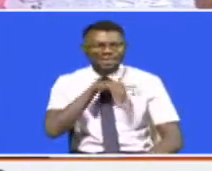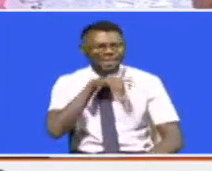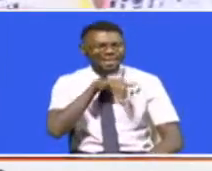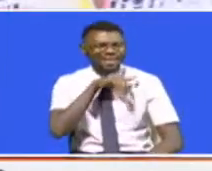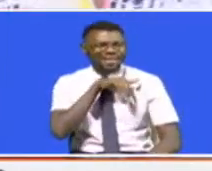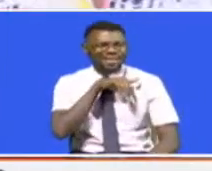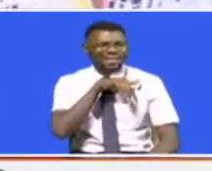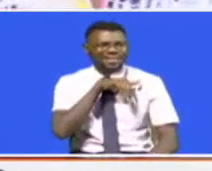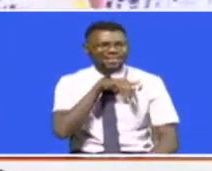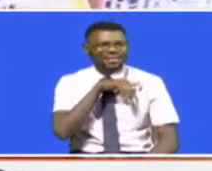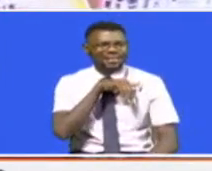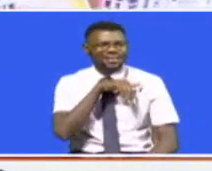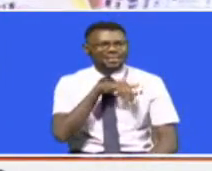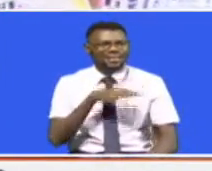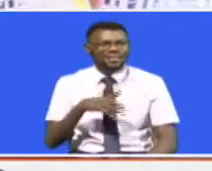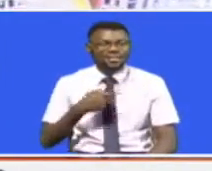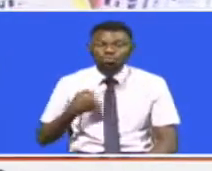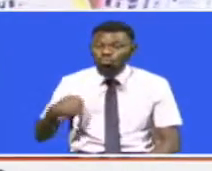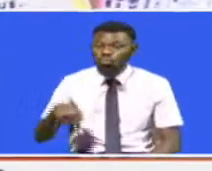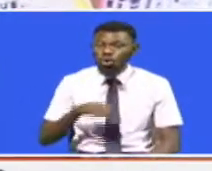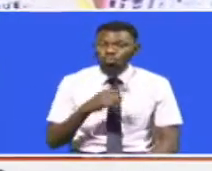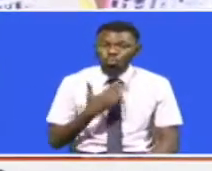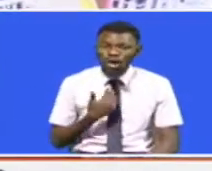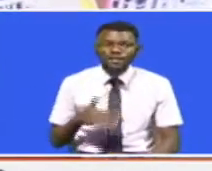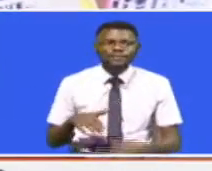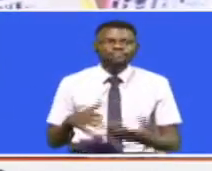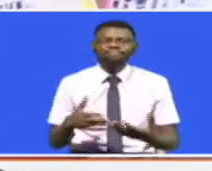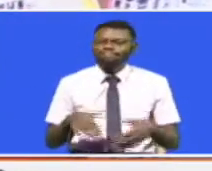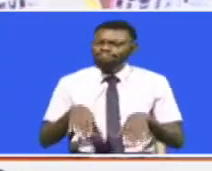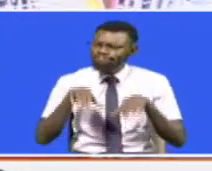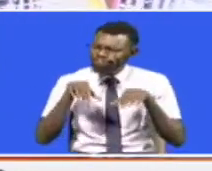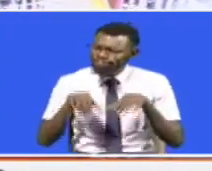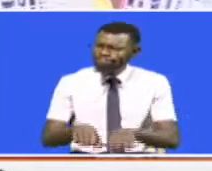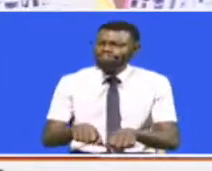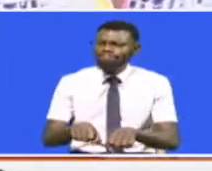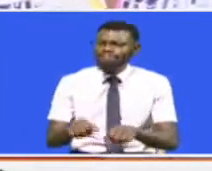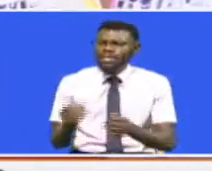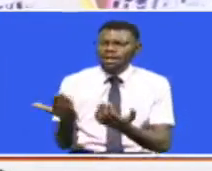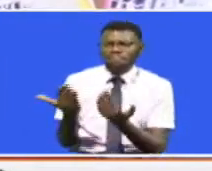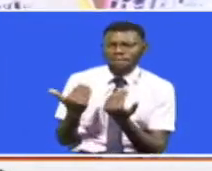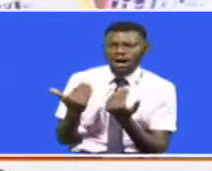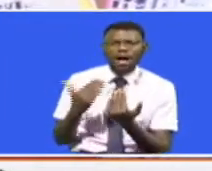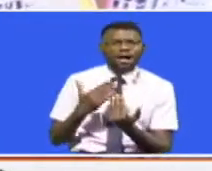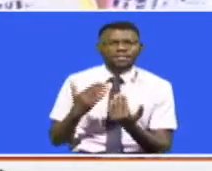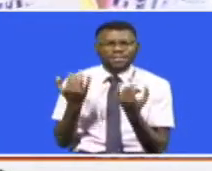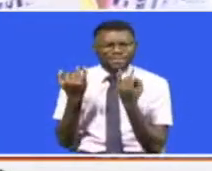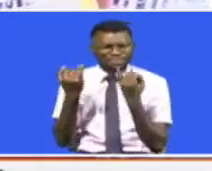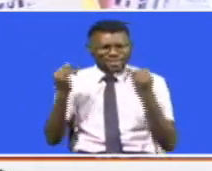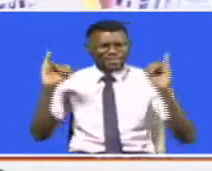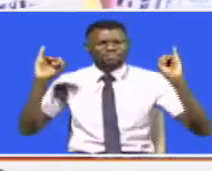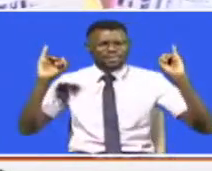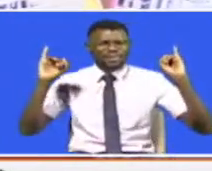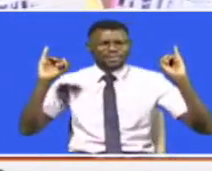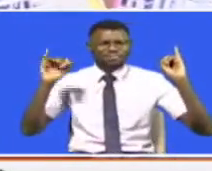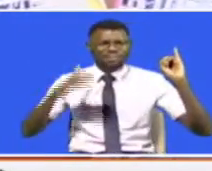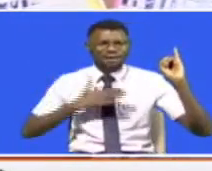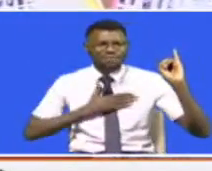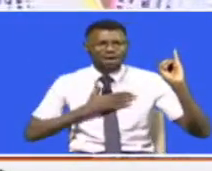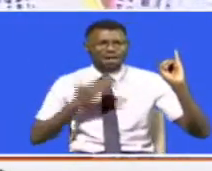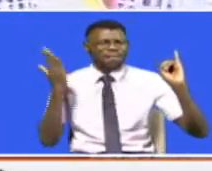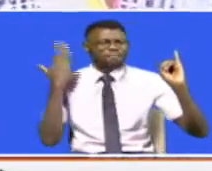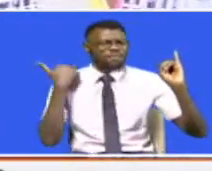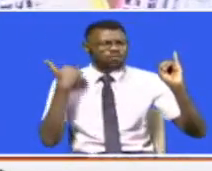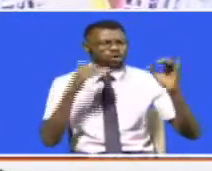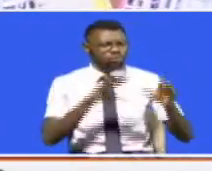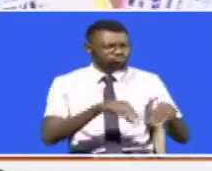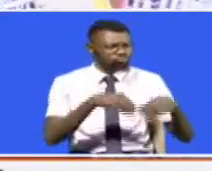Raila Odinga. We are going to take back our sovereignty, which we so consciously donated to one